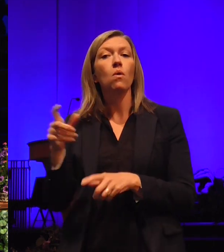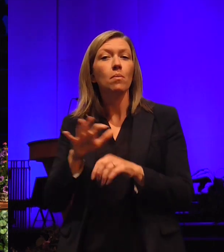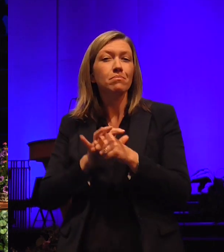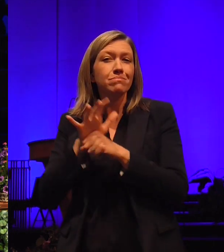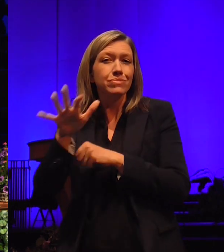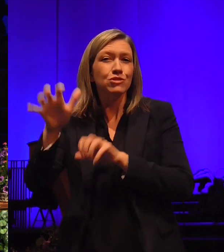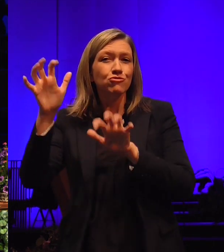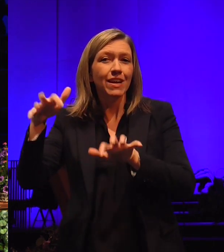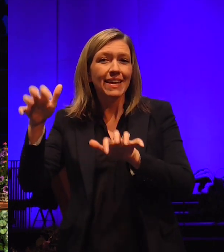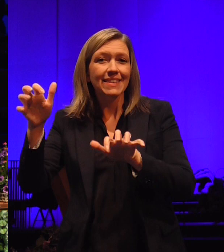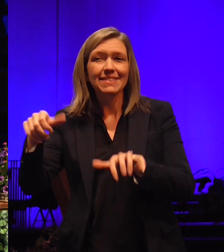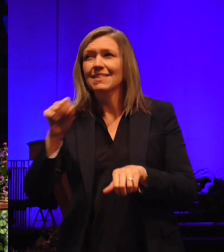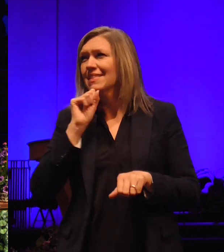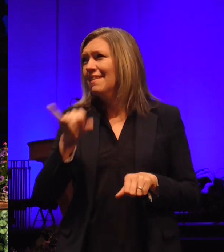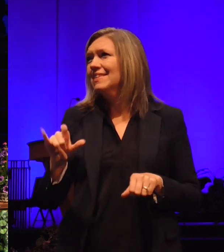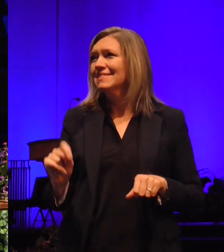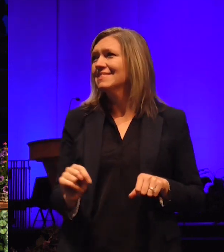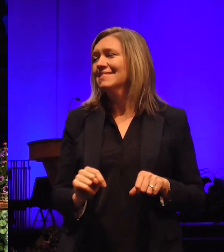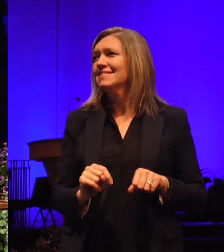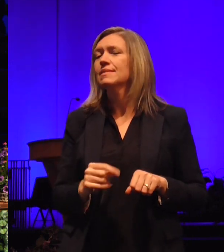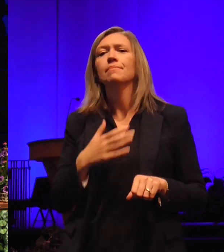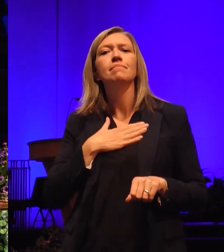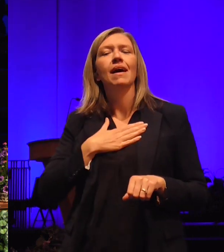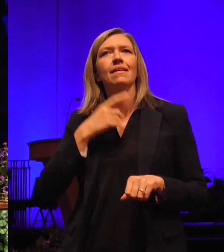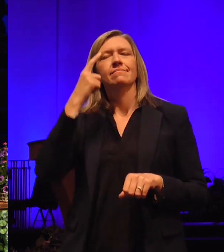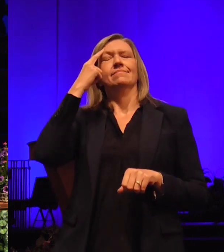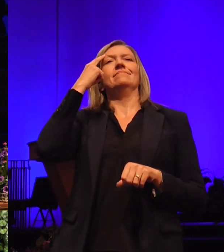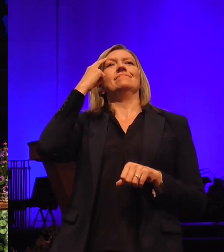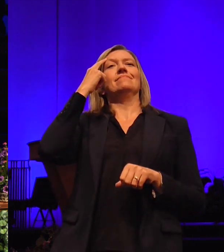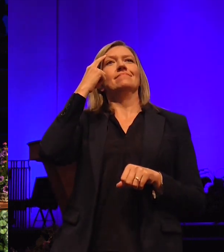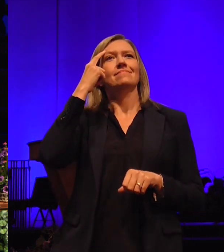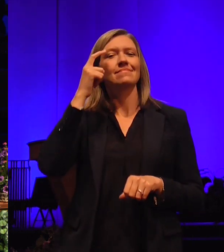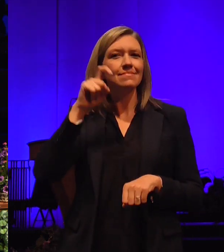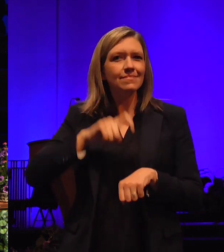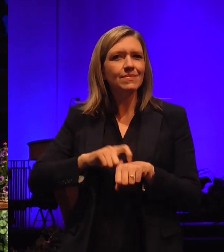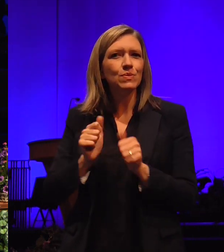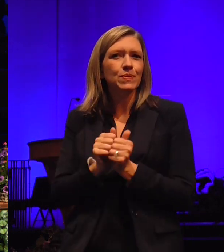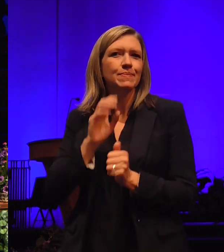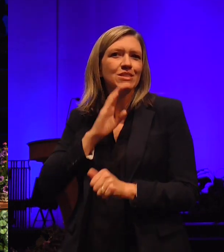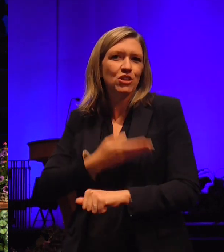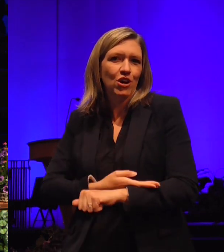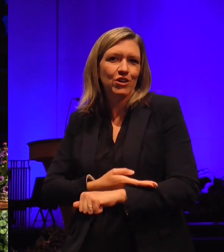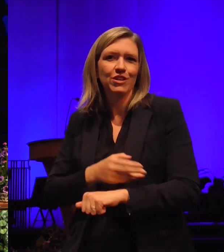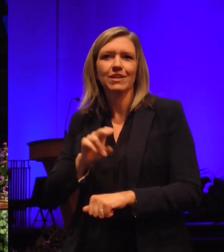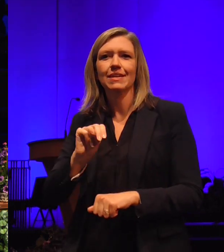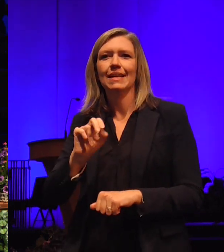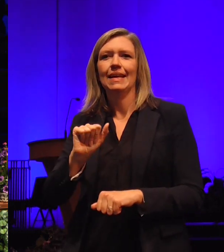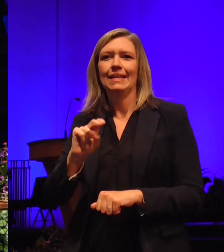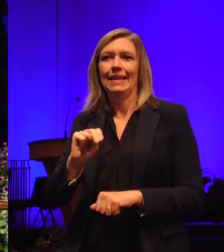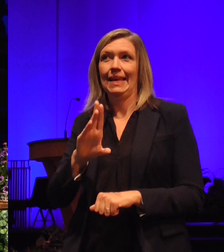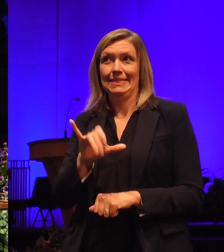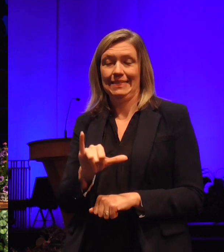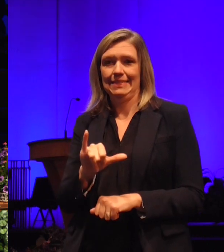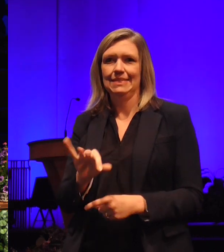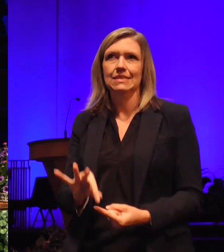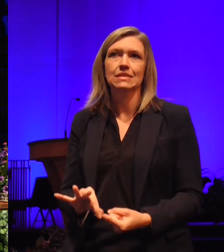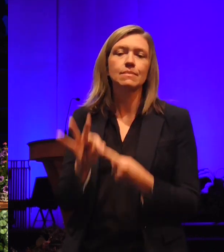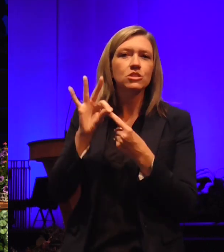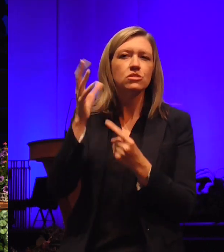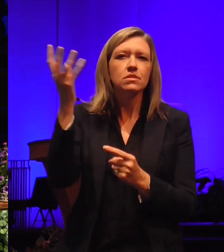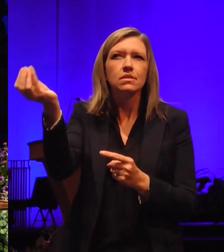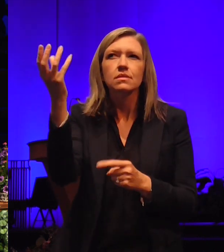Abundant rain. Abundant rain. I love it. Yeah. My first thought goes to spending time with my daughter, Nancy, especially in